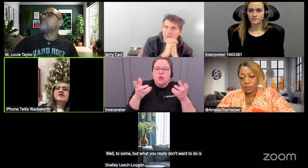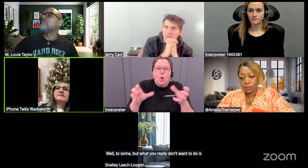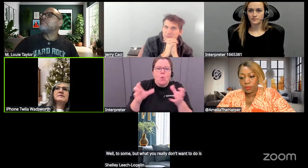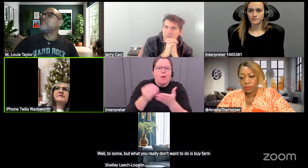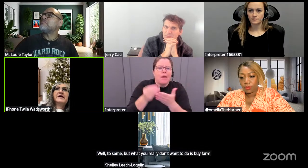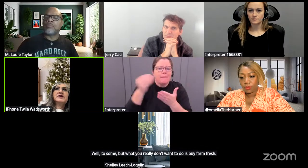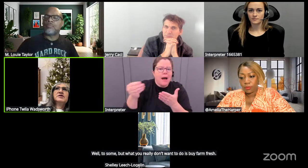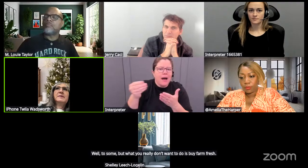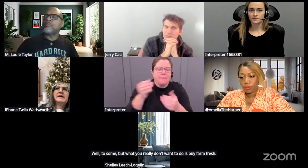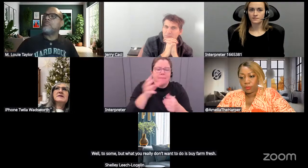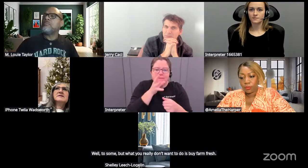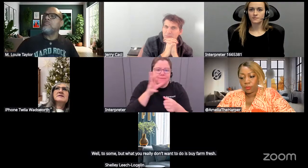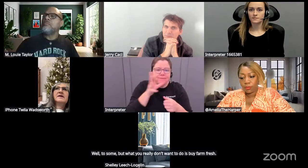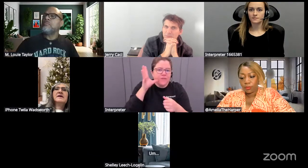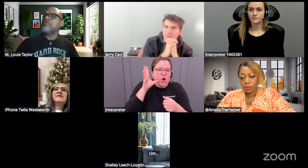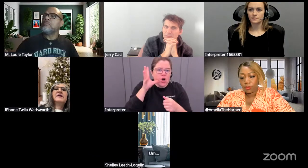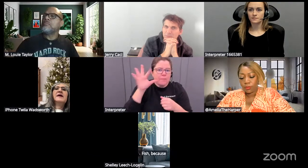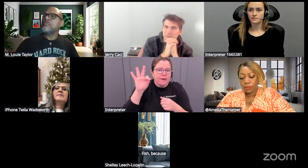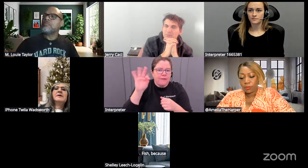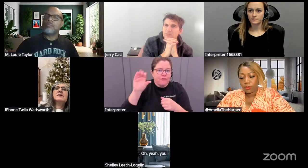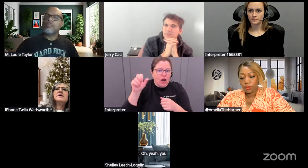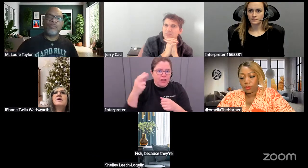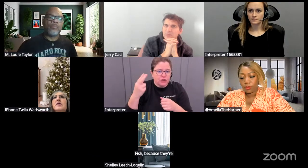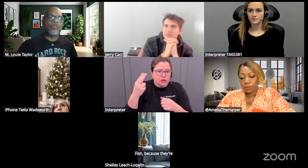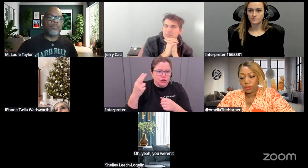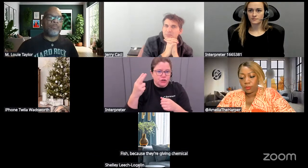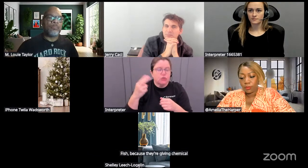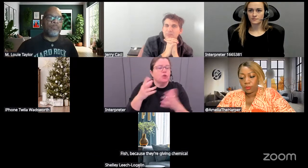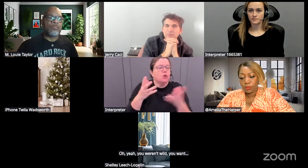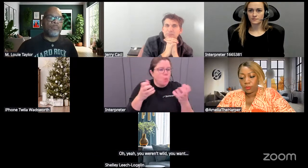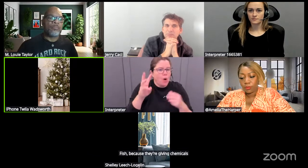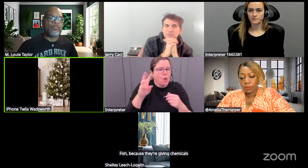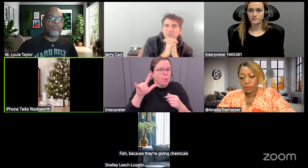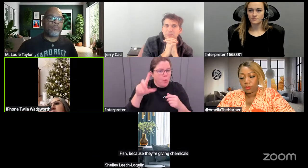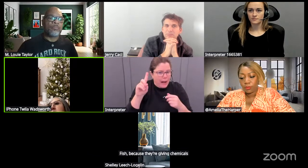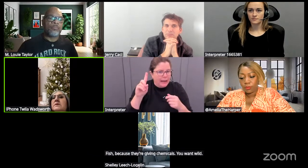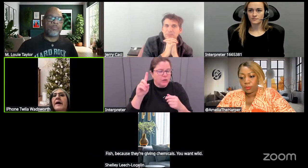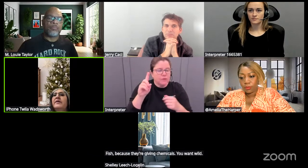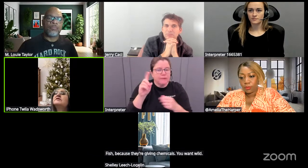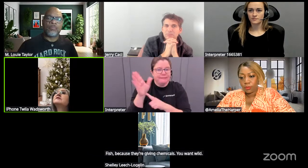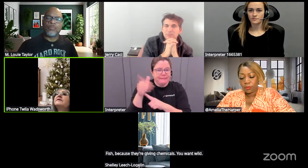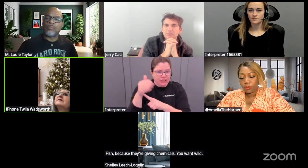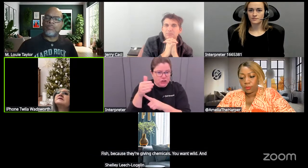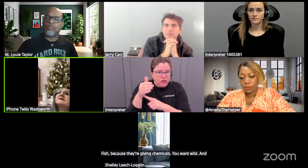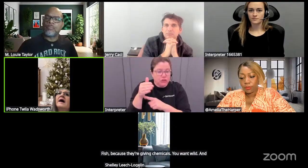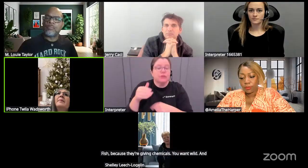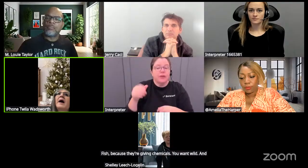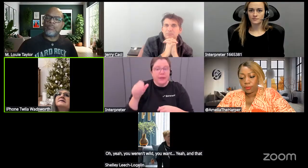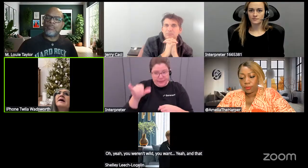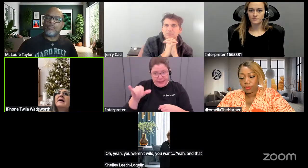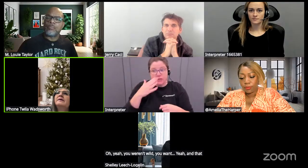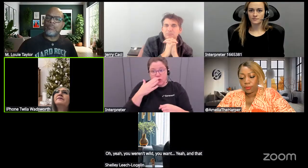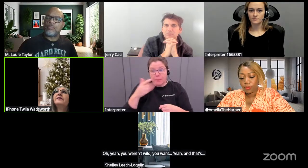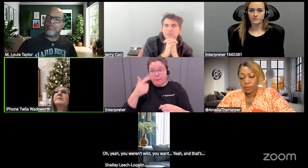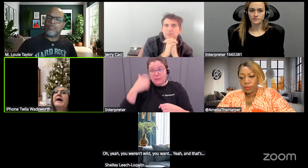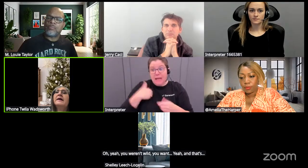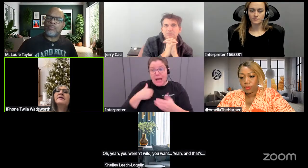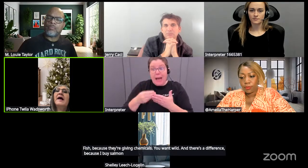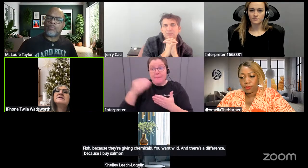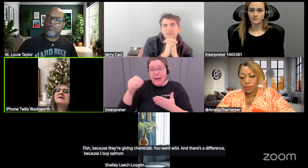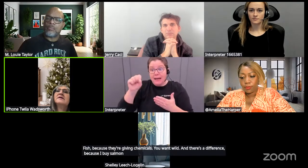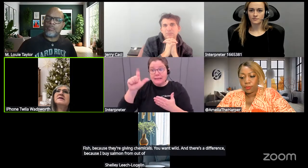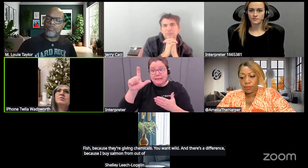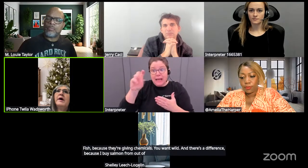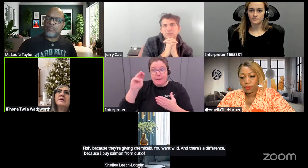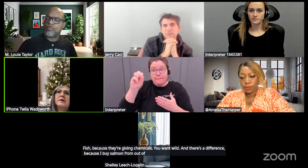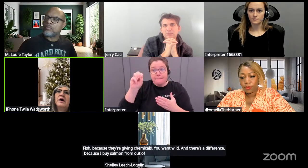fresh fish oh because they're yeah, you giving want chemicals. wild, you want, You want wild. And there's a yeah, and difference that's, because I buy salmon from out of